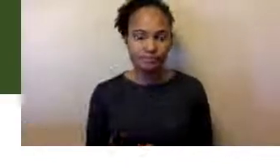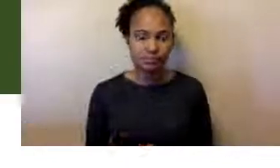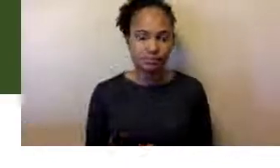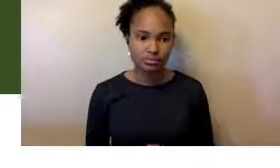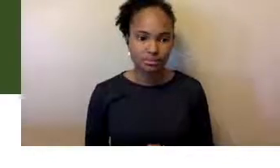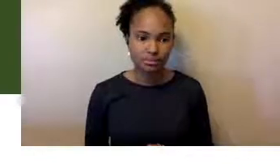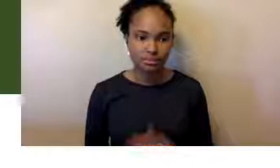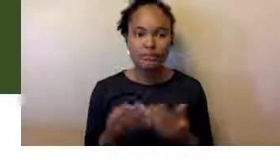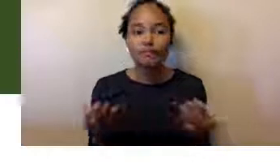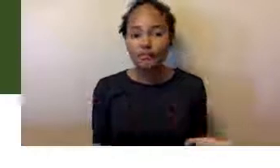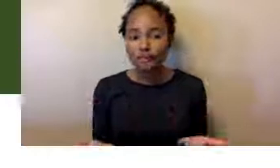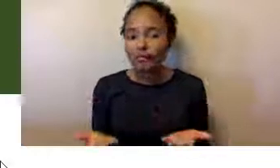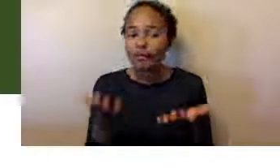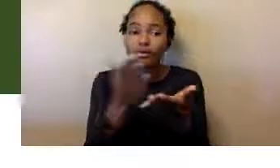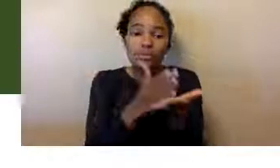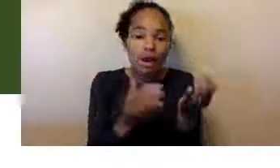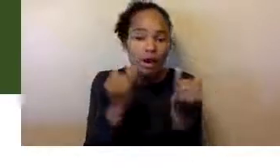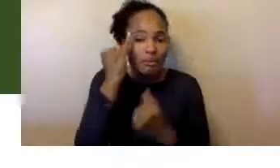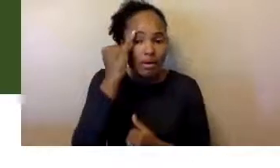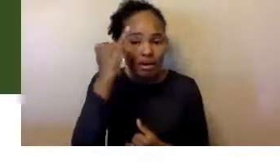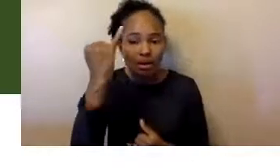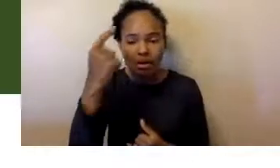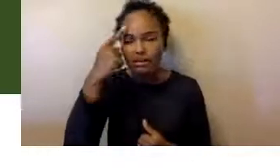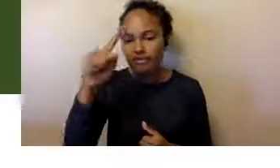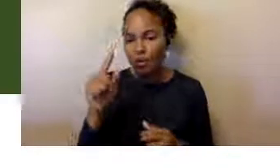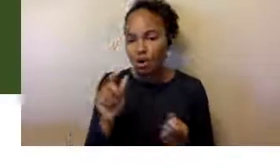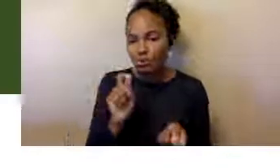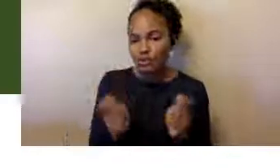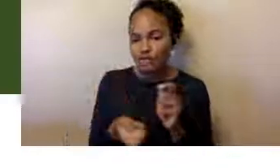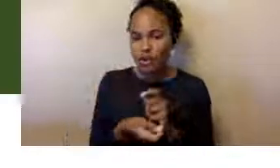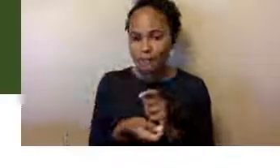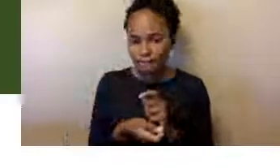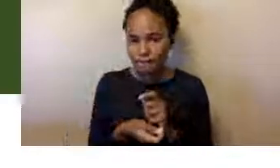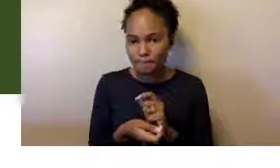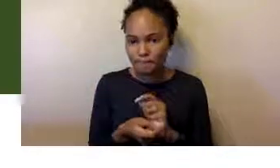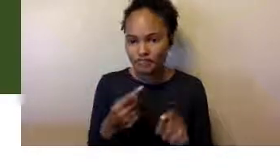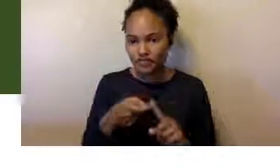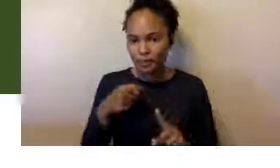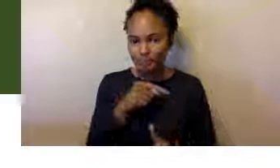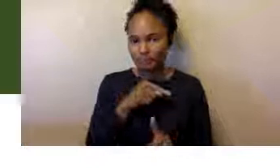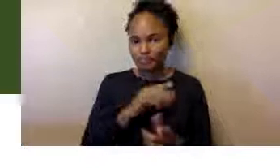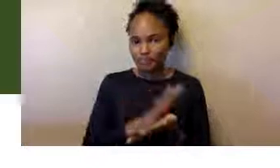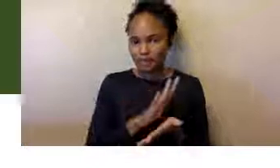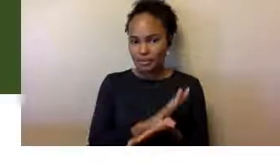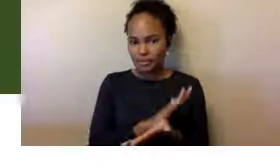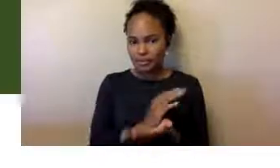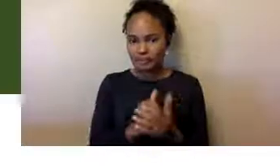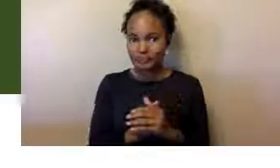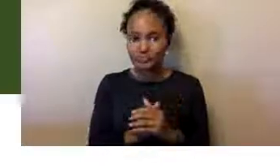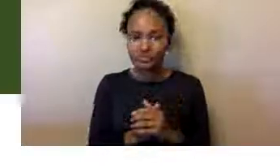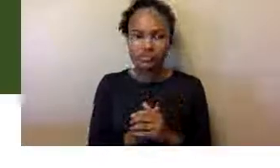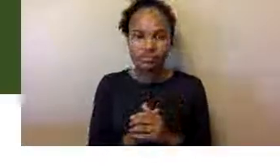So some ideas for reform in this paper that I mentioned, make investments